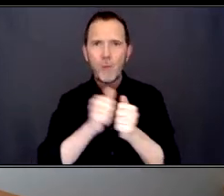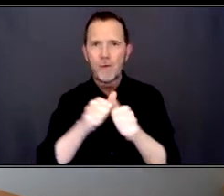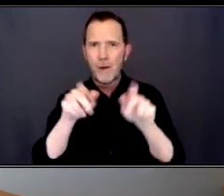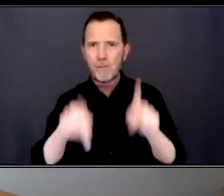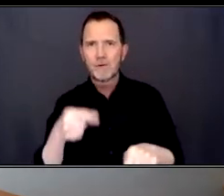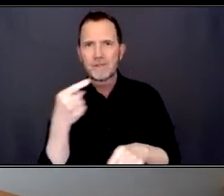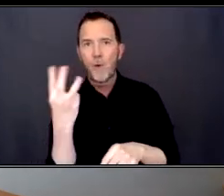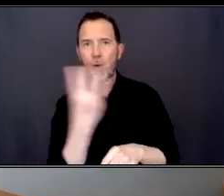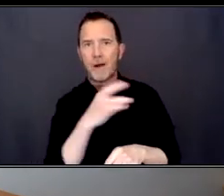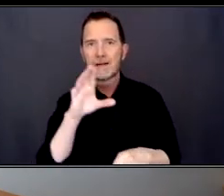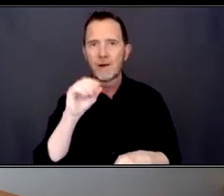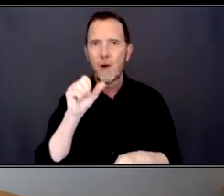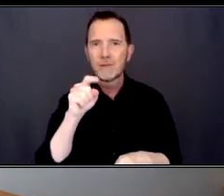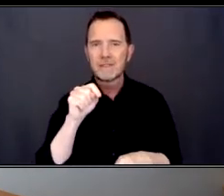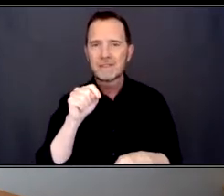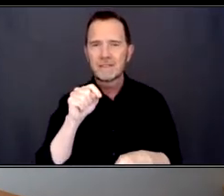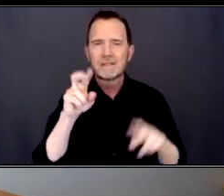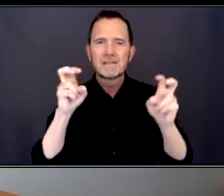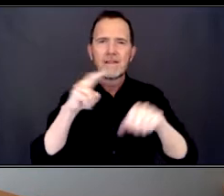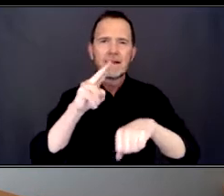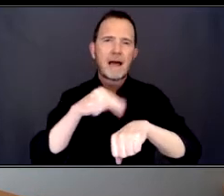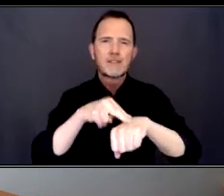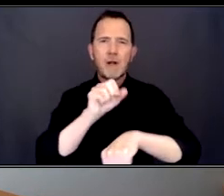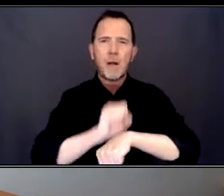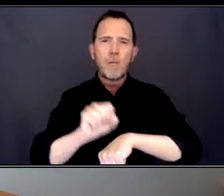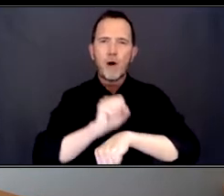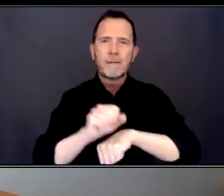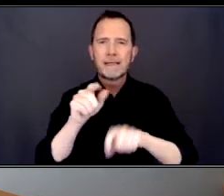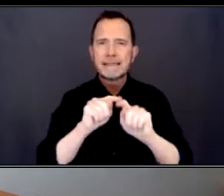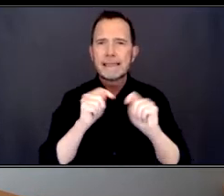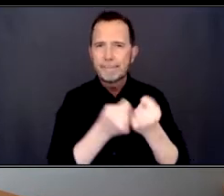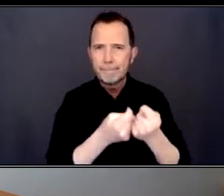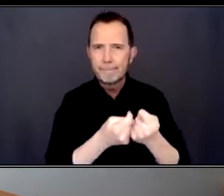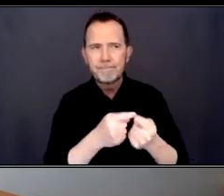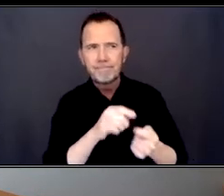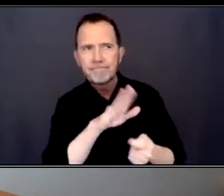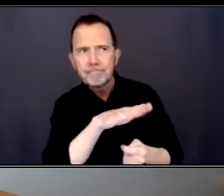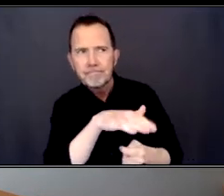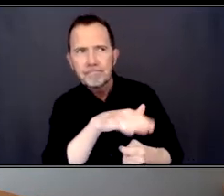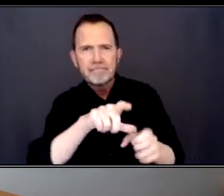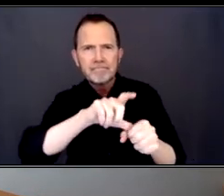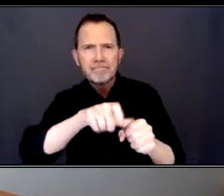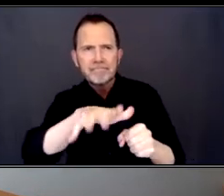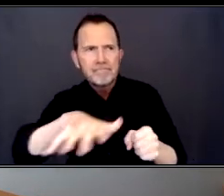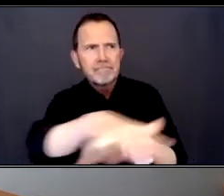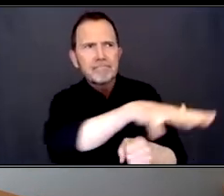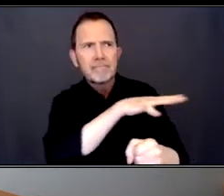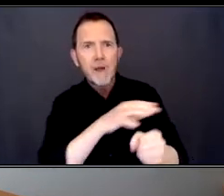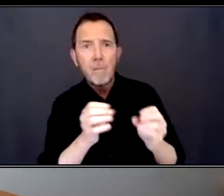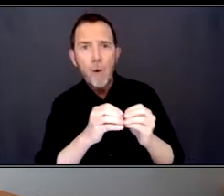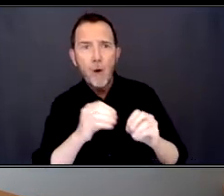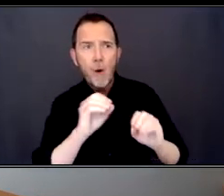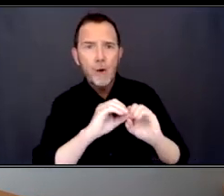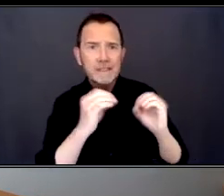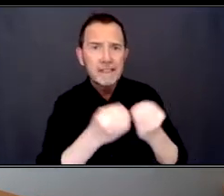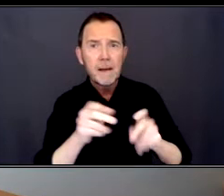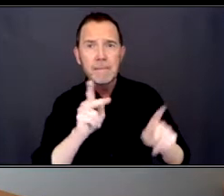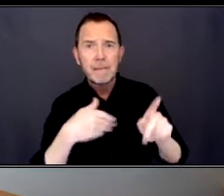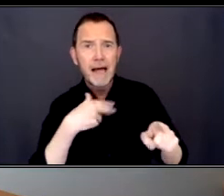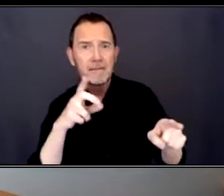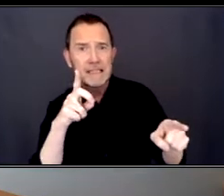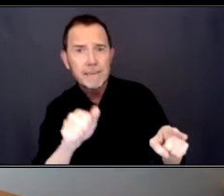with the National Employment Team to find out more organizations that have people with disabilities who are looking for work in markets where